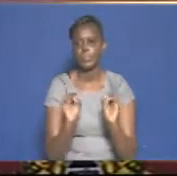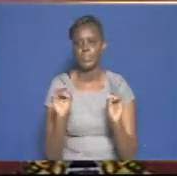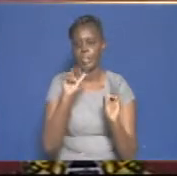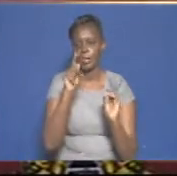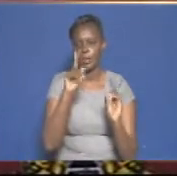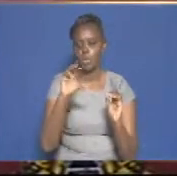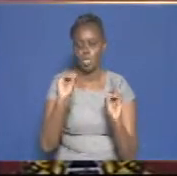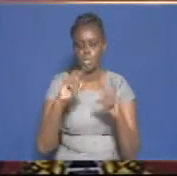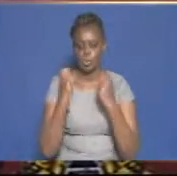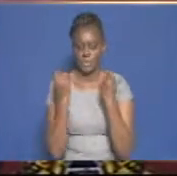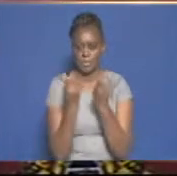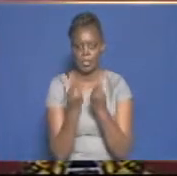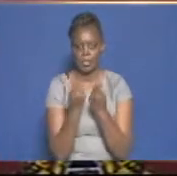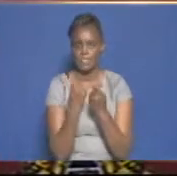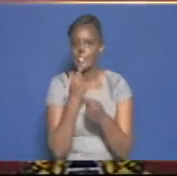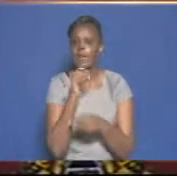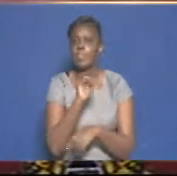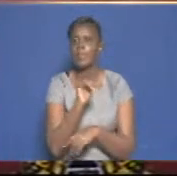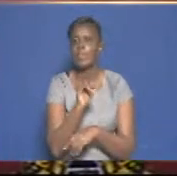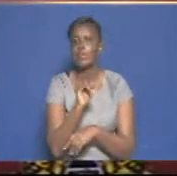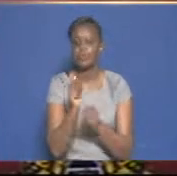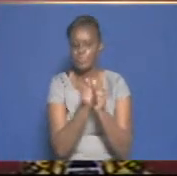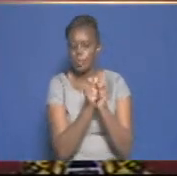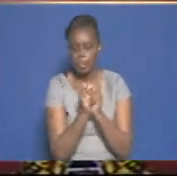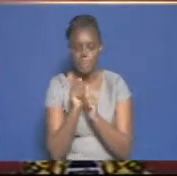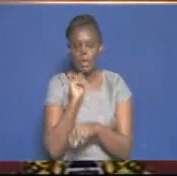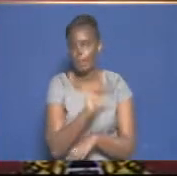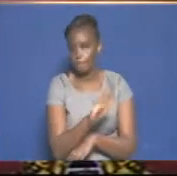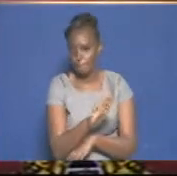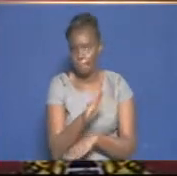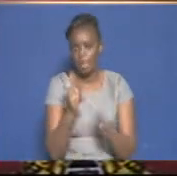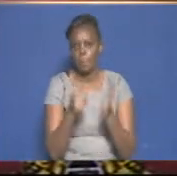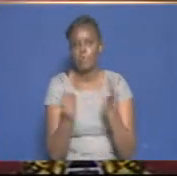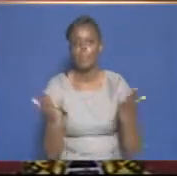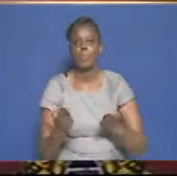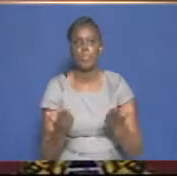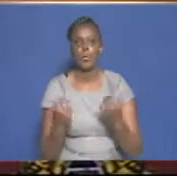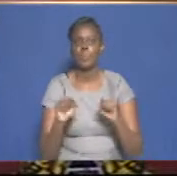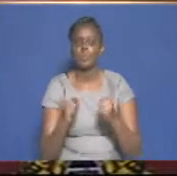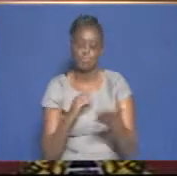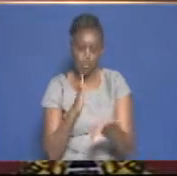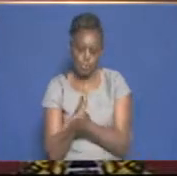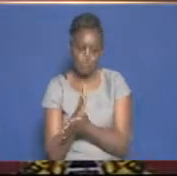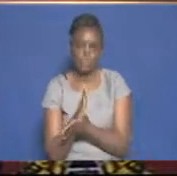team. He said he was with him, you know, and the problem is now we can't verify.